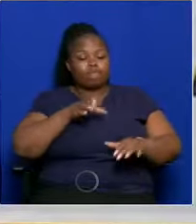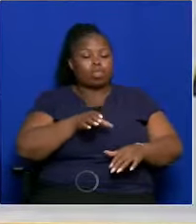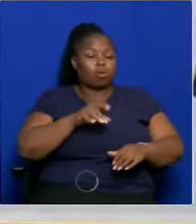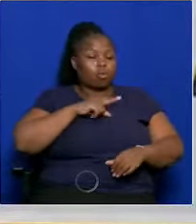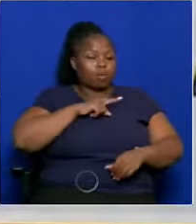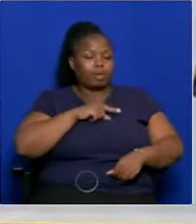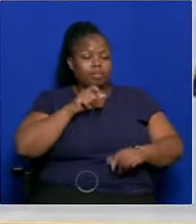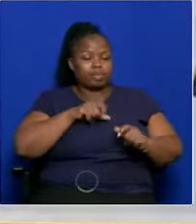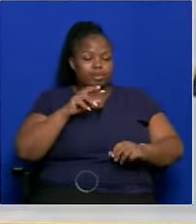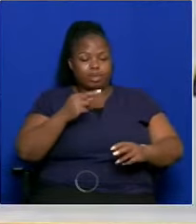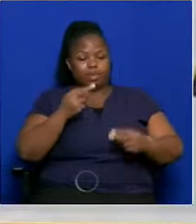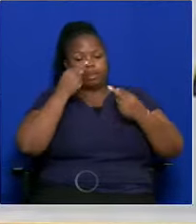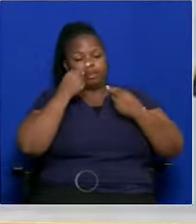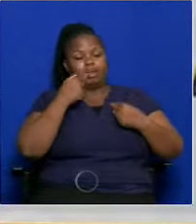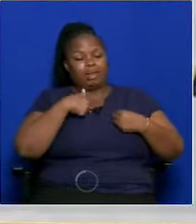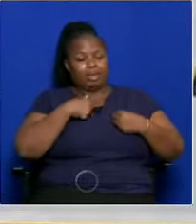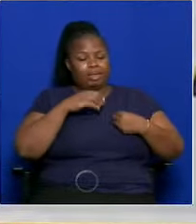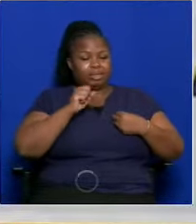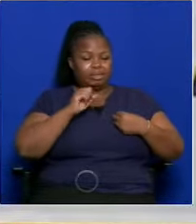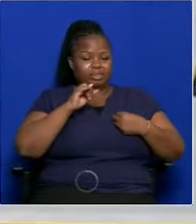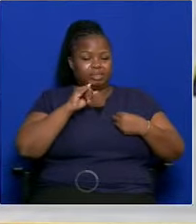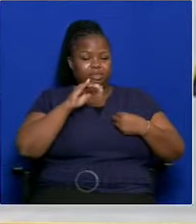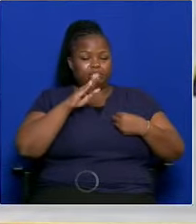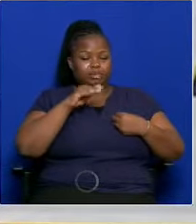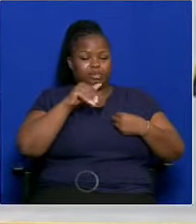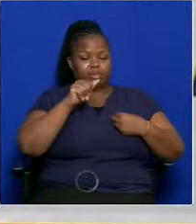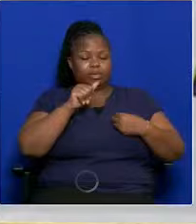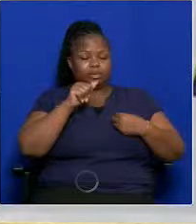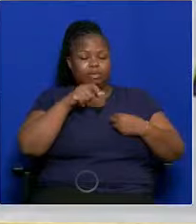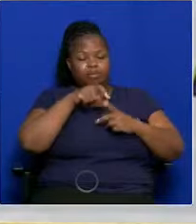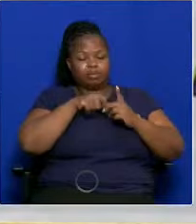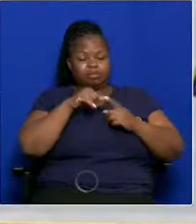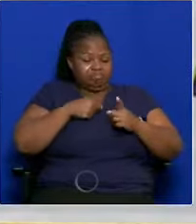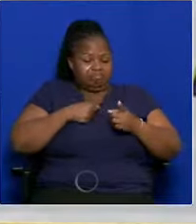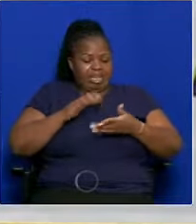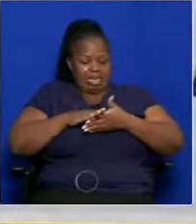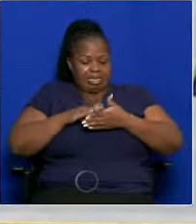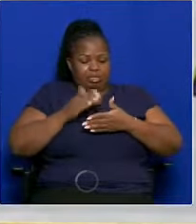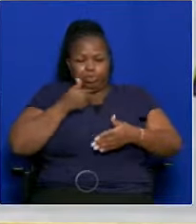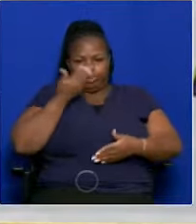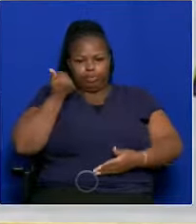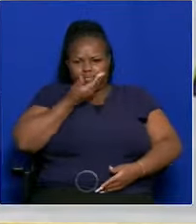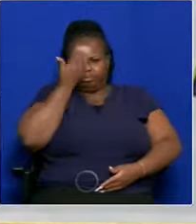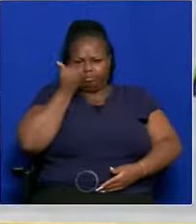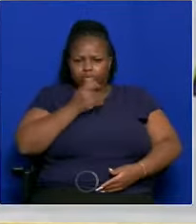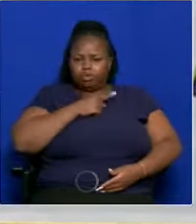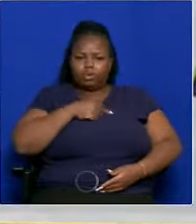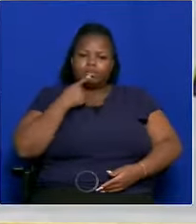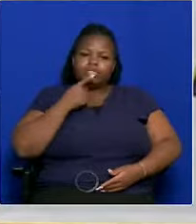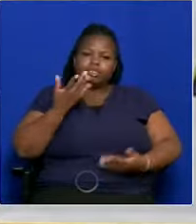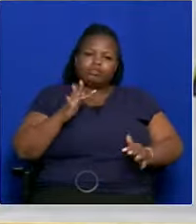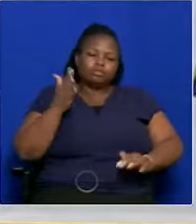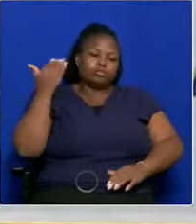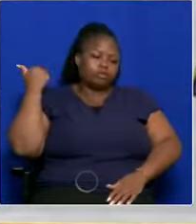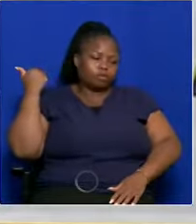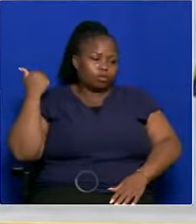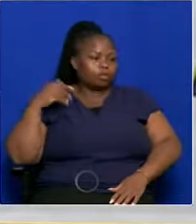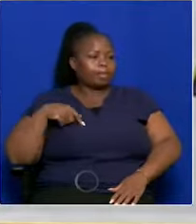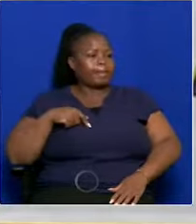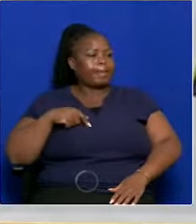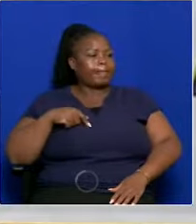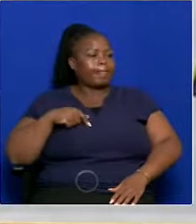person for no reason, because as I indicated before, when he goes